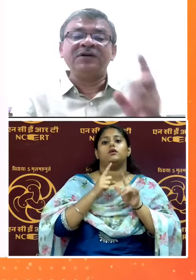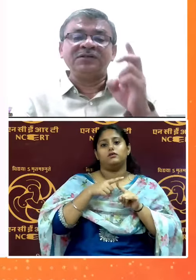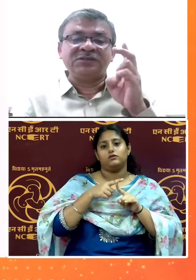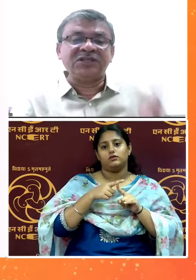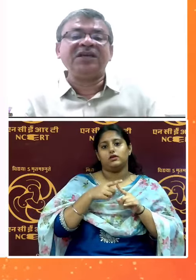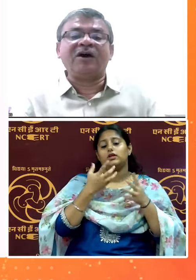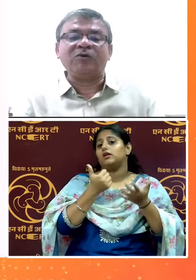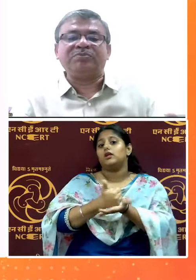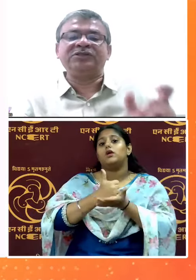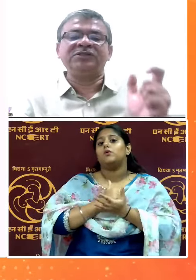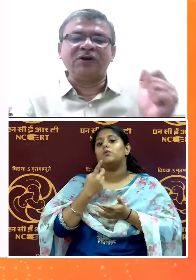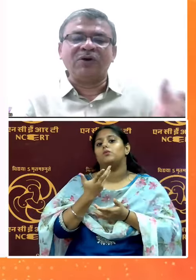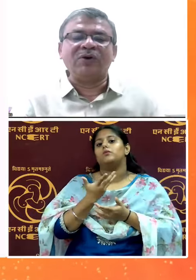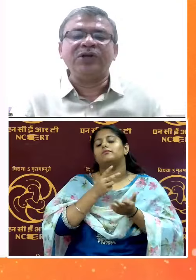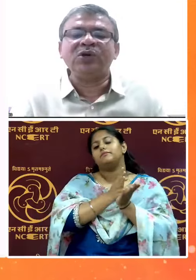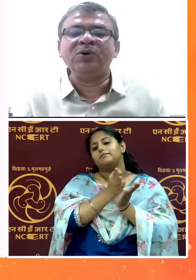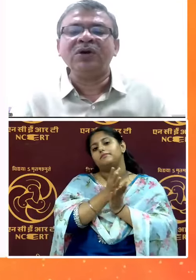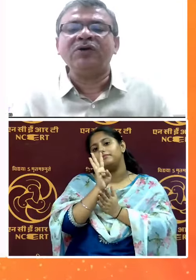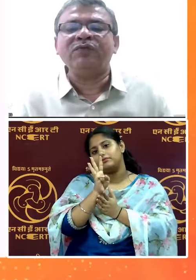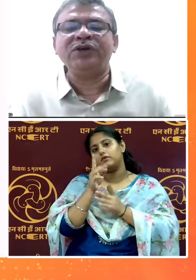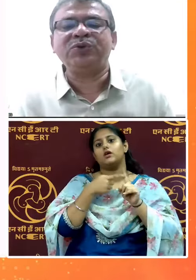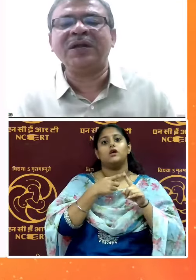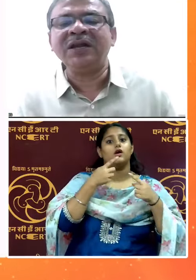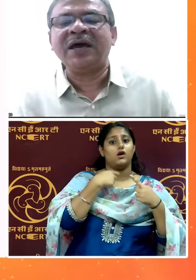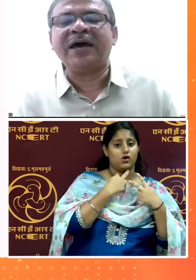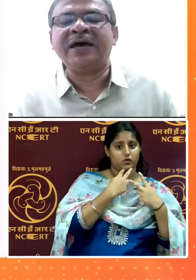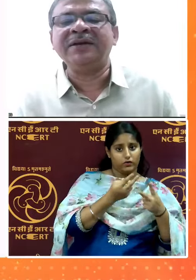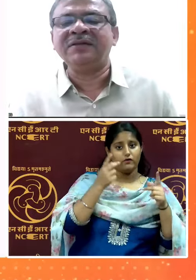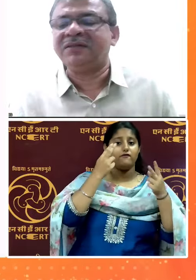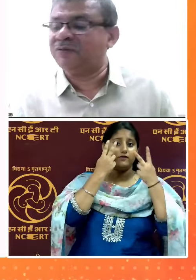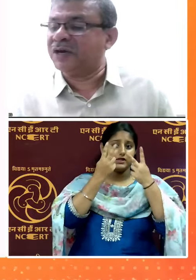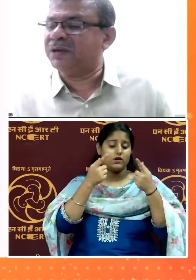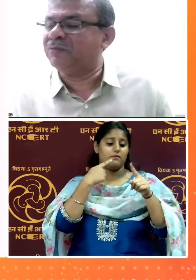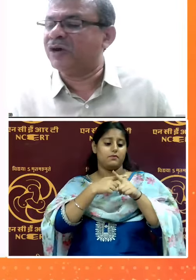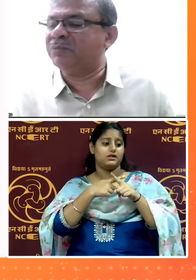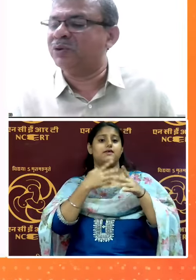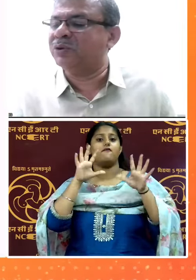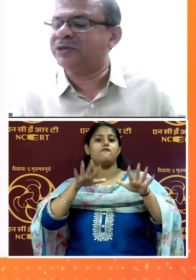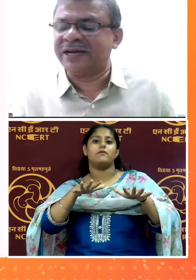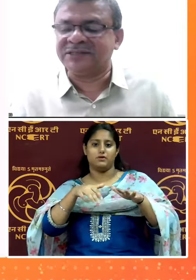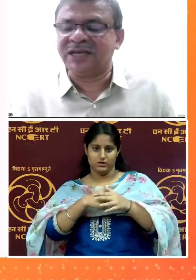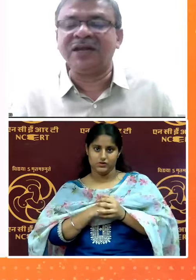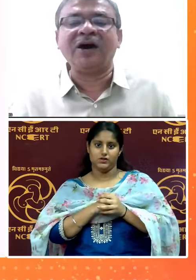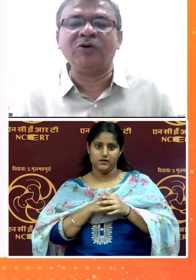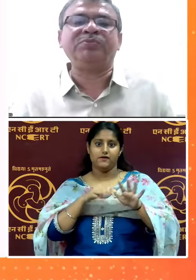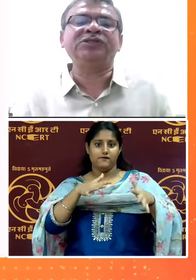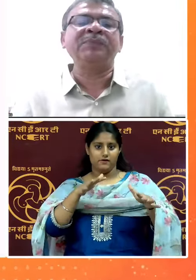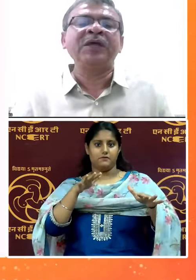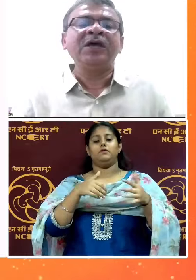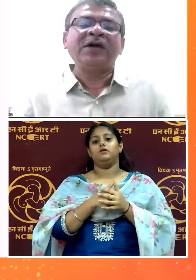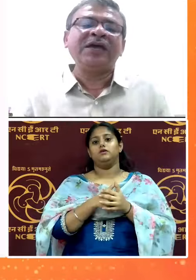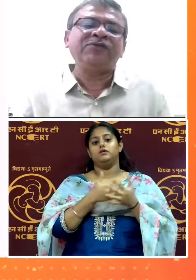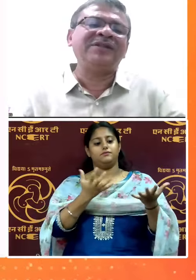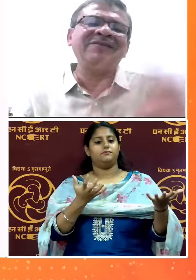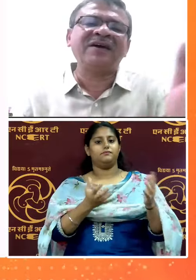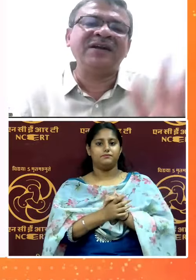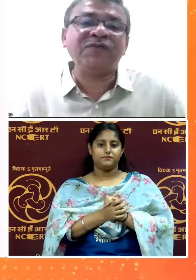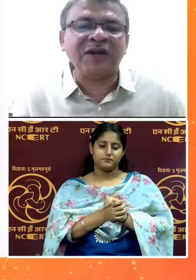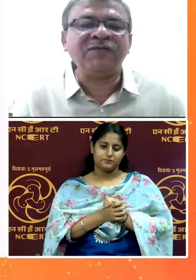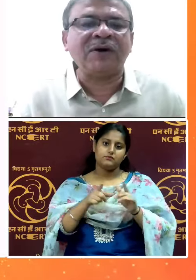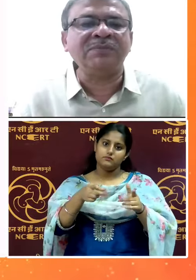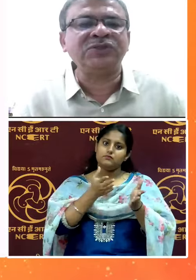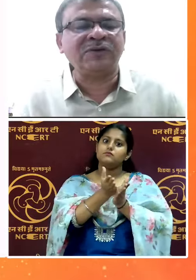of three outputs: the audio, visual, and the vibrotactile outputs. Okay, so these